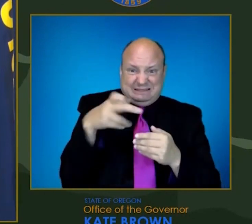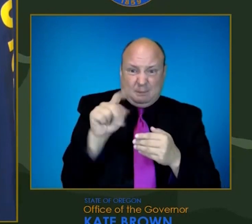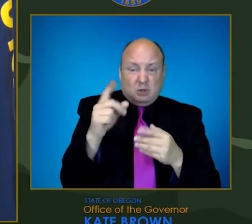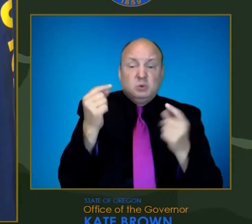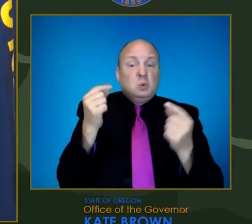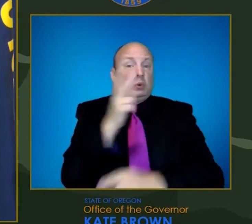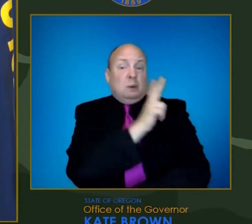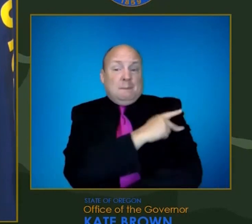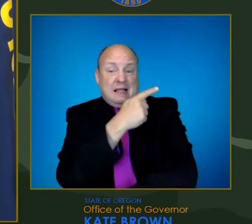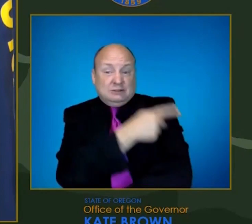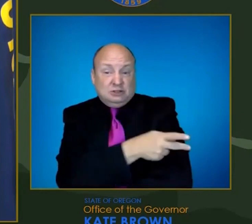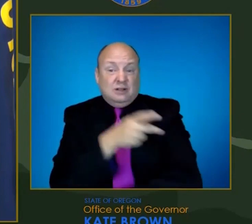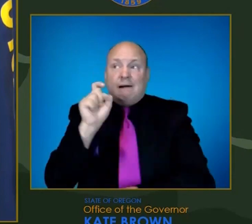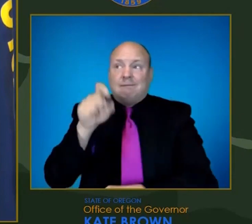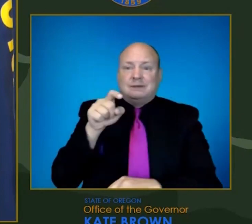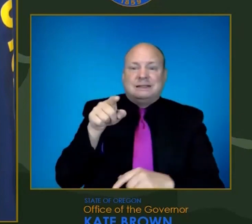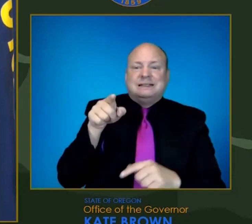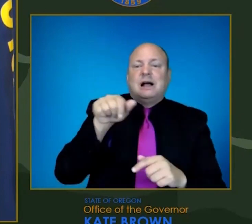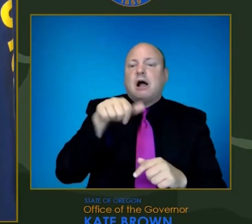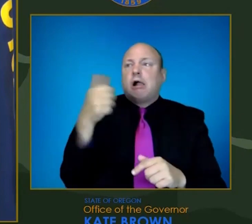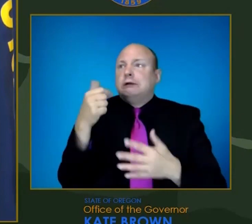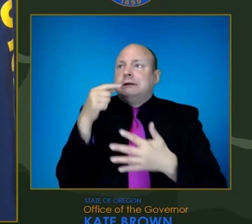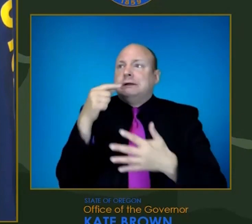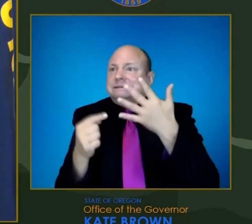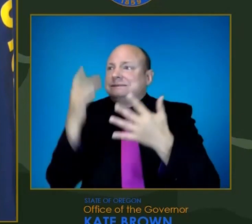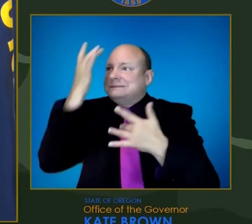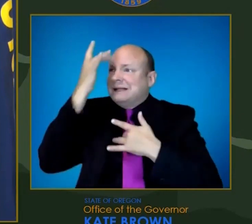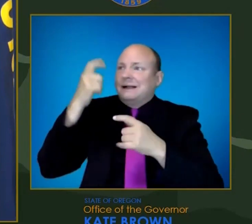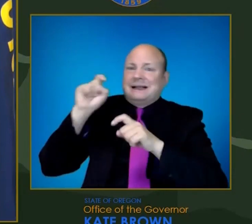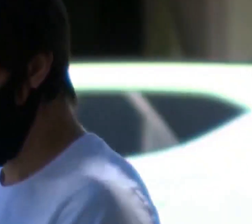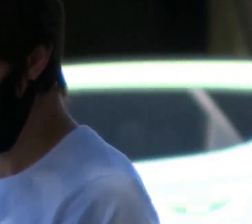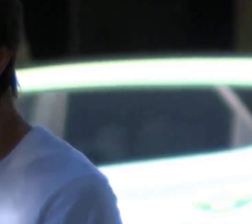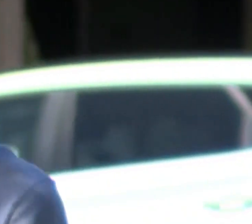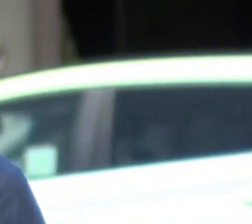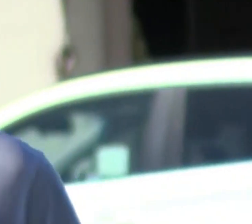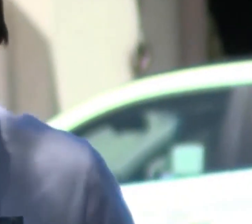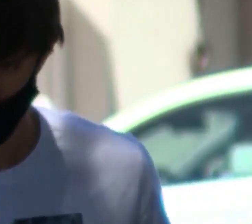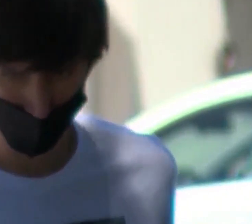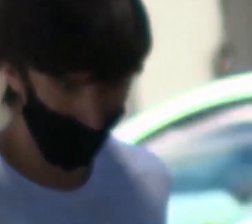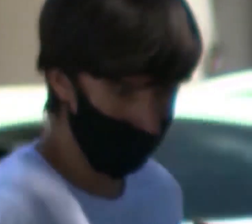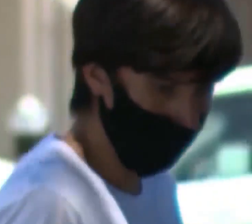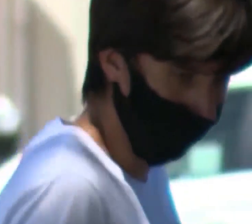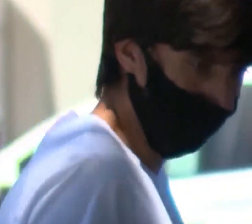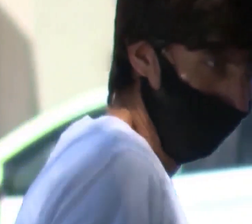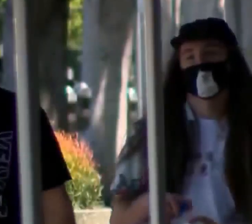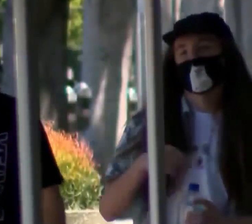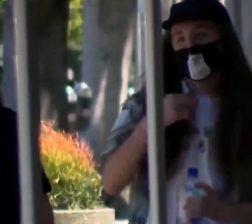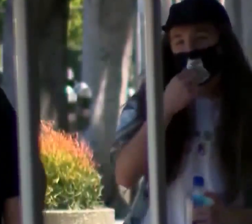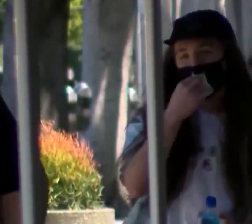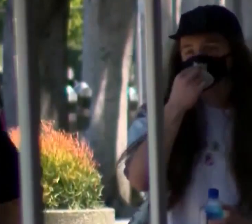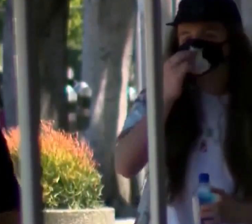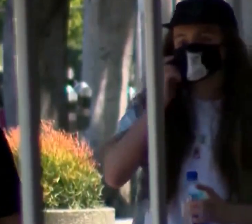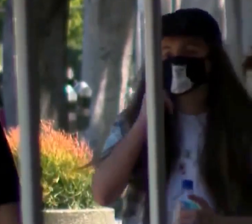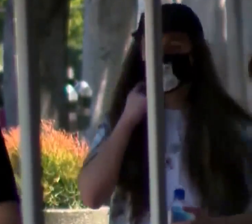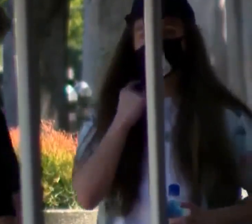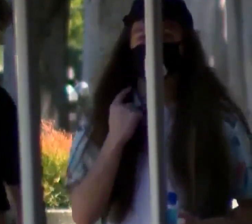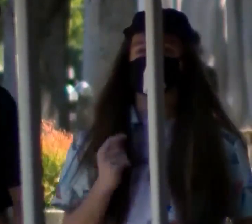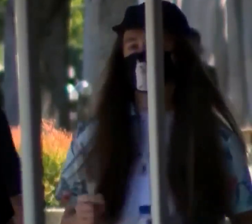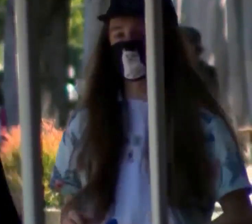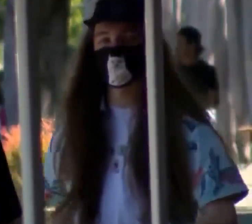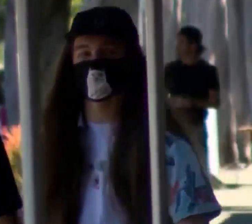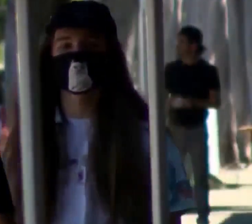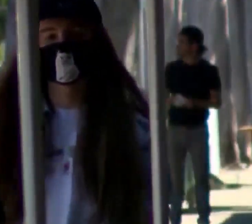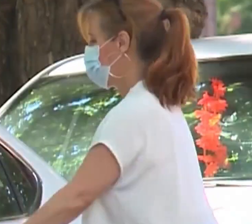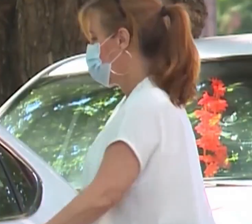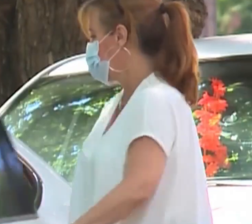reason, COVID, a heart attack, or a car accident. Now, Oregon, by the way, is the third state to